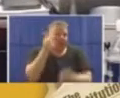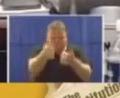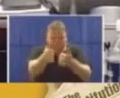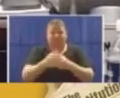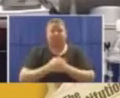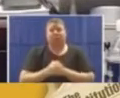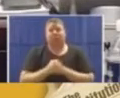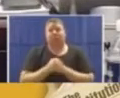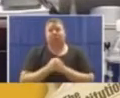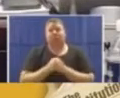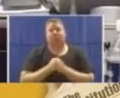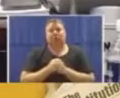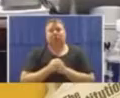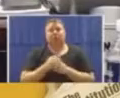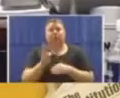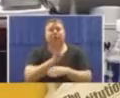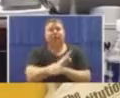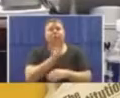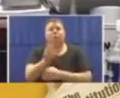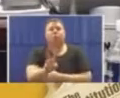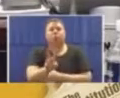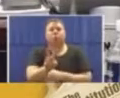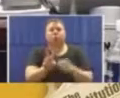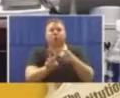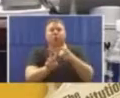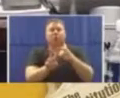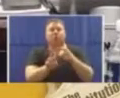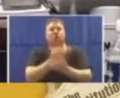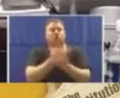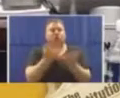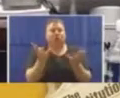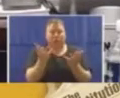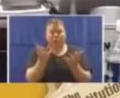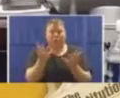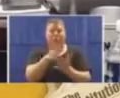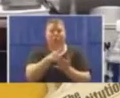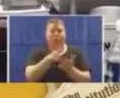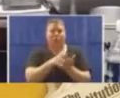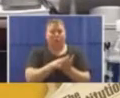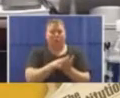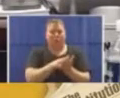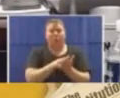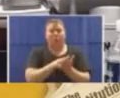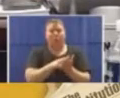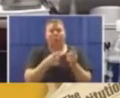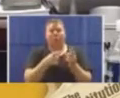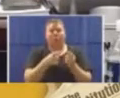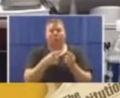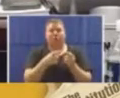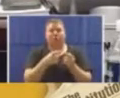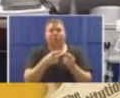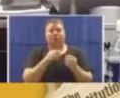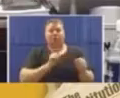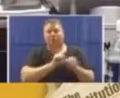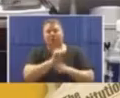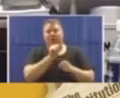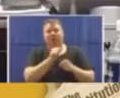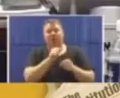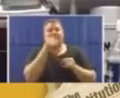strengthening. The 2 bills are the General Laws in brackets Anti-Money Laundering and Combating Terrorism